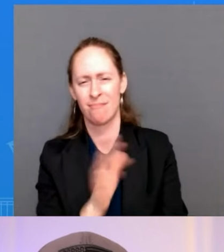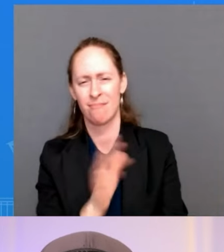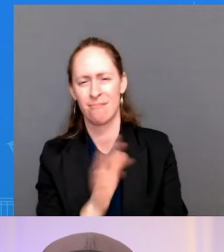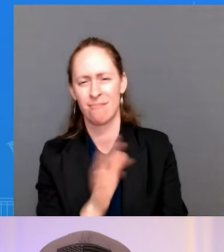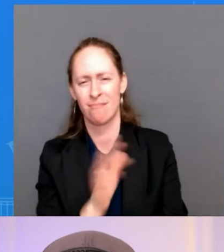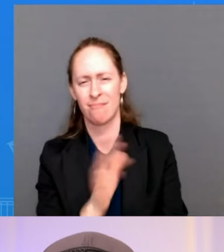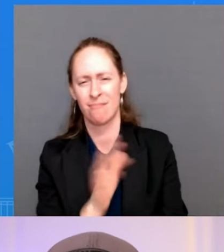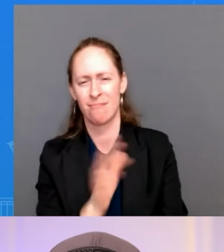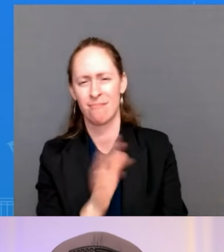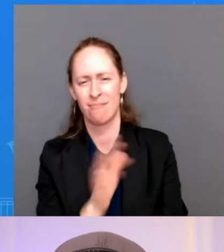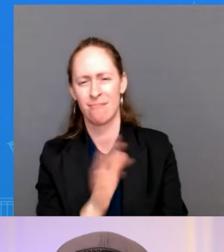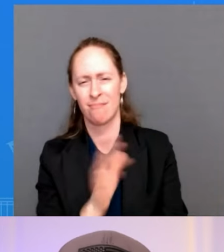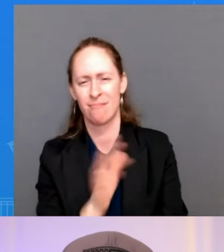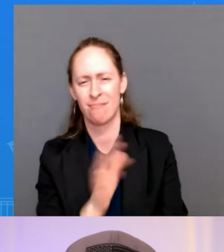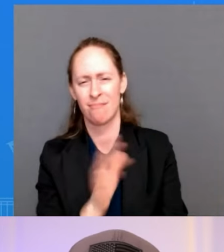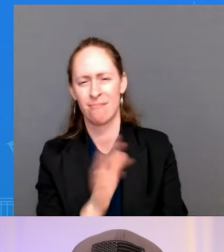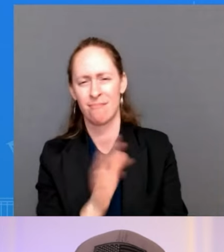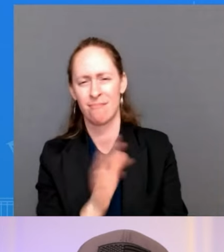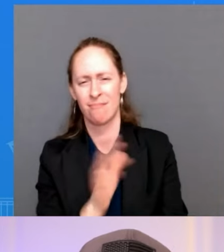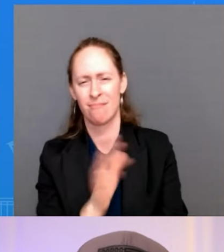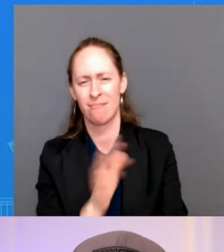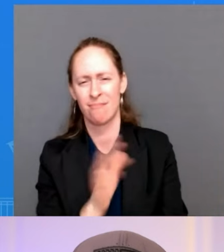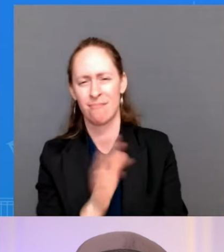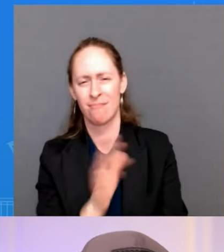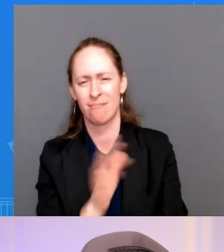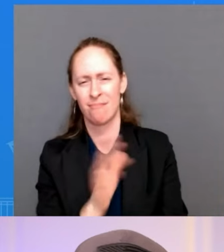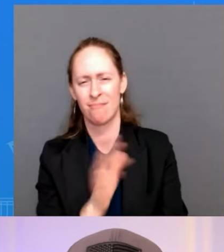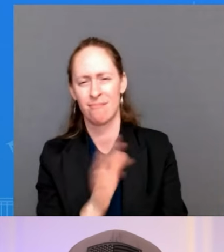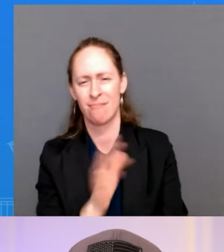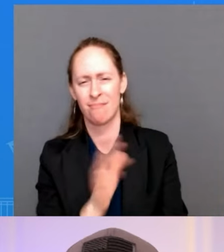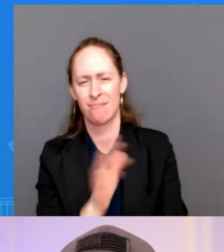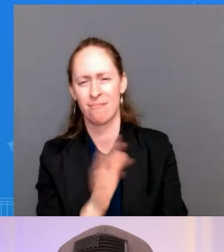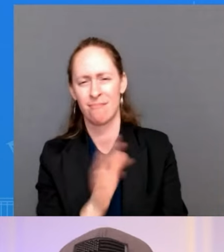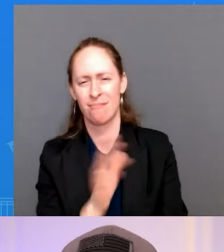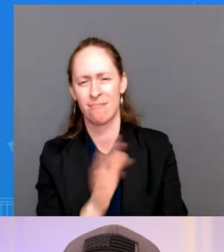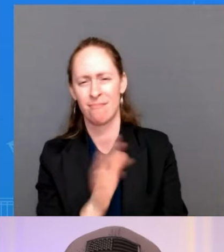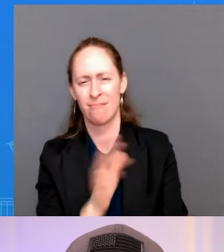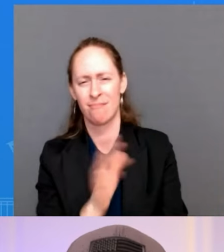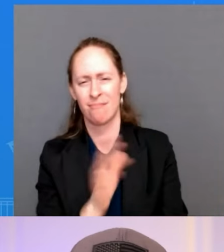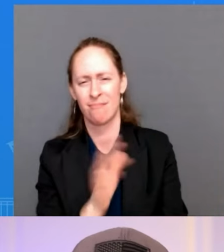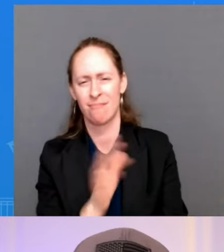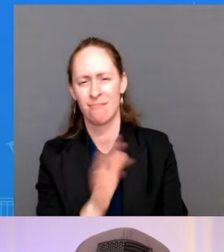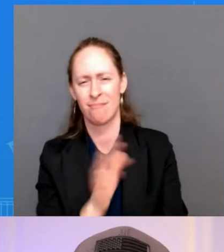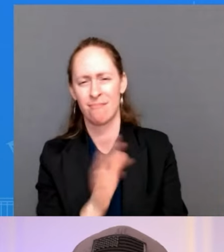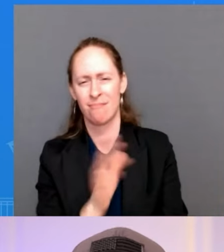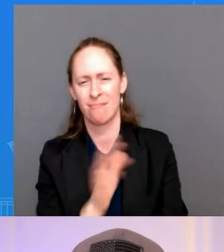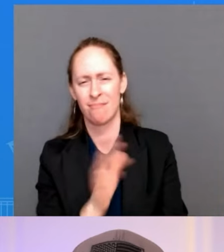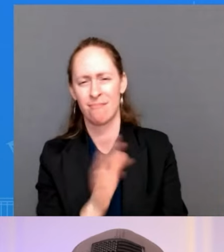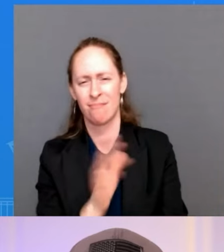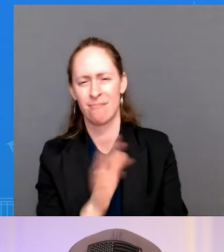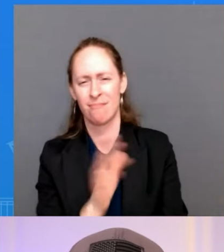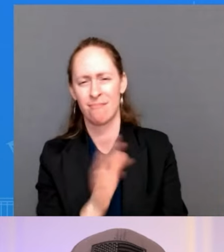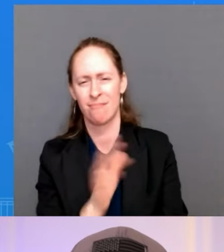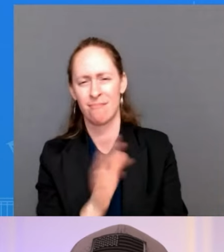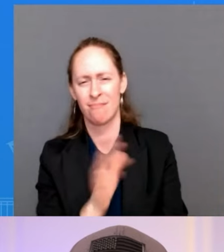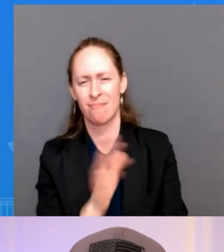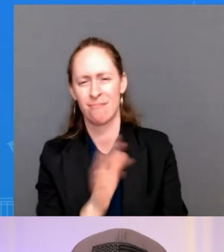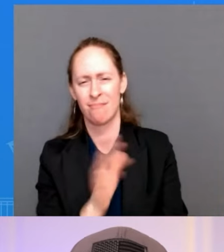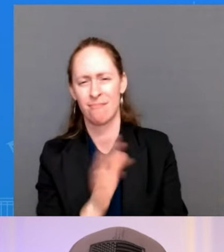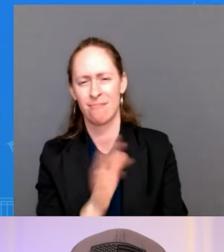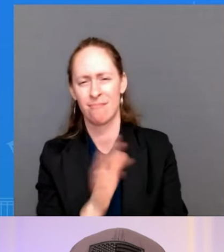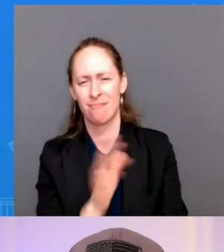the damn bill you're trying to pass, the damn freaking Reduction Act. It's not really reducing anything. If anything, it's going to increase inflation over the next course of